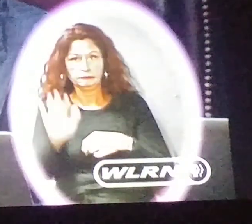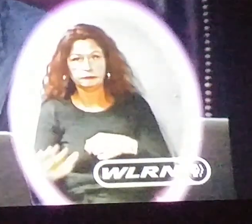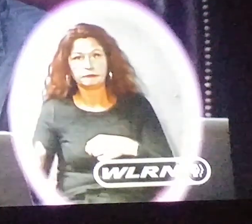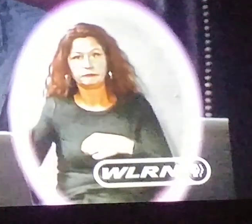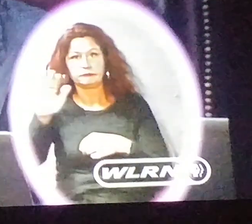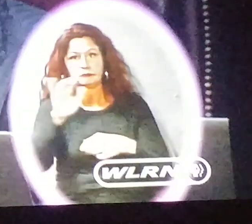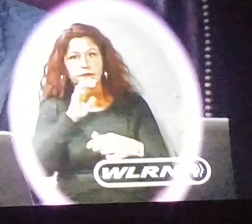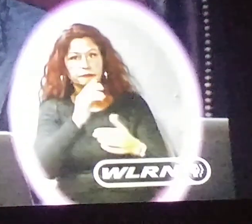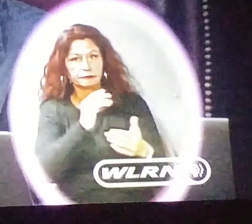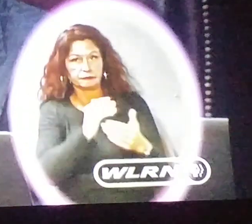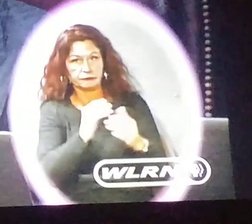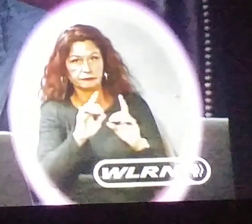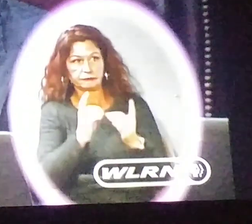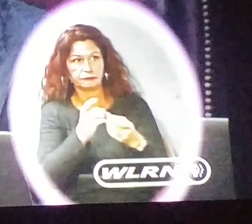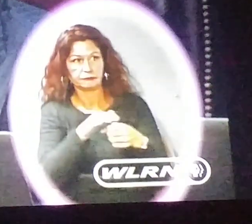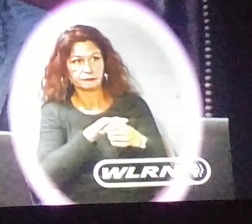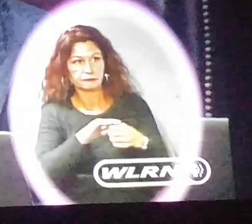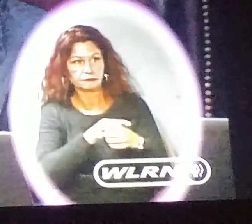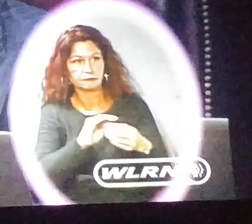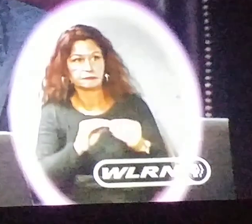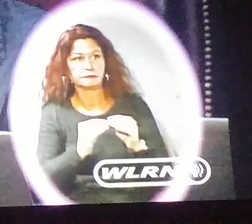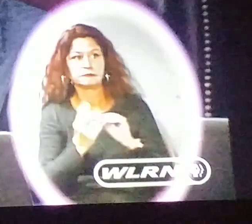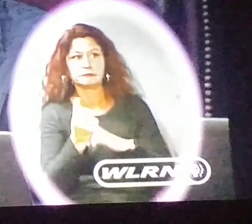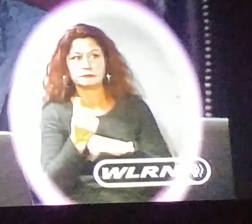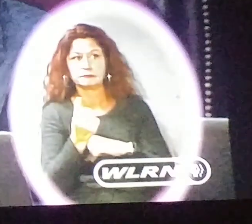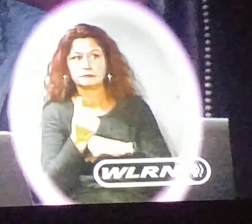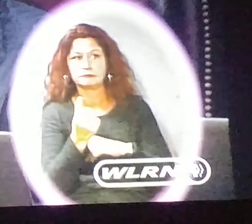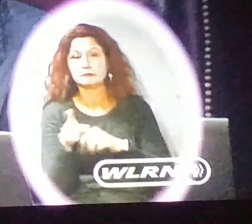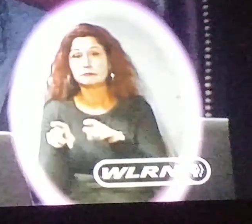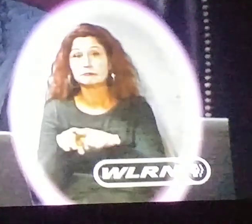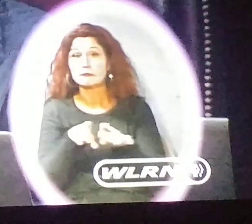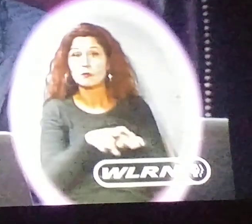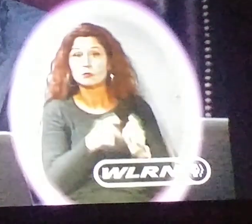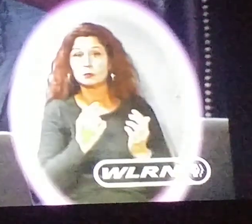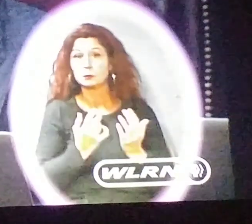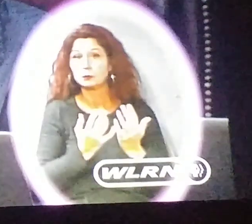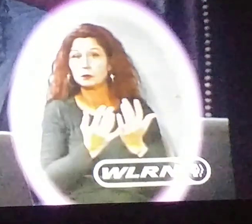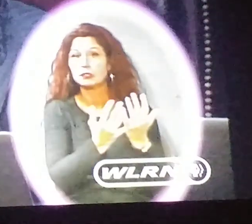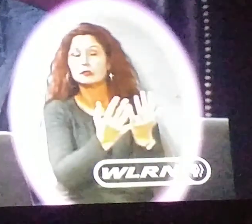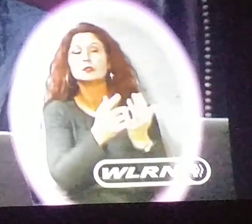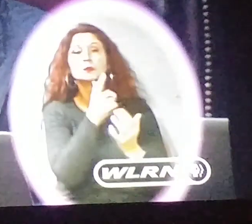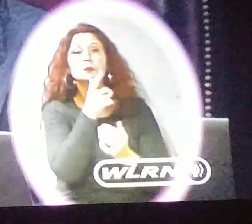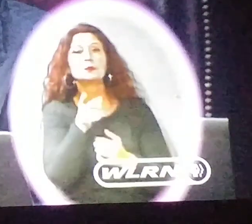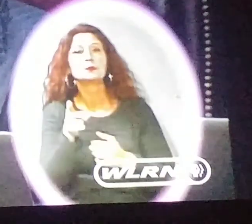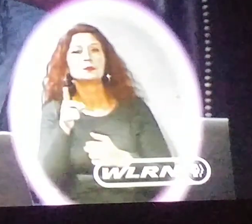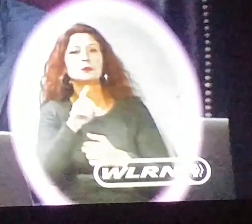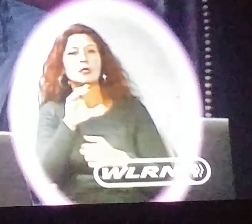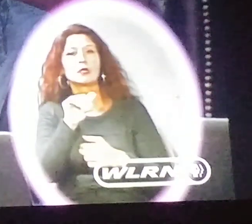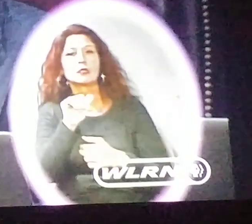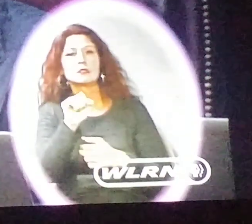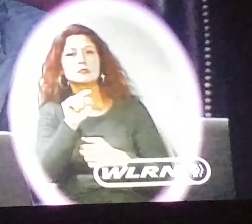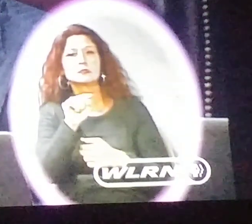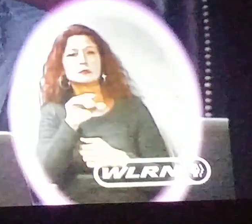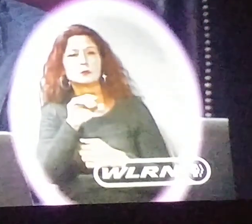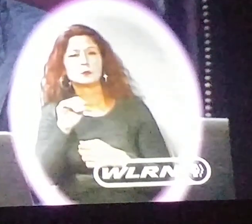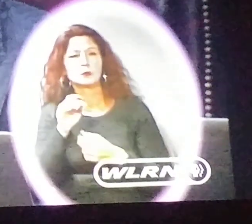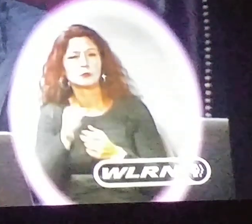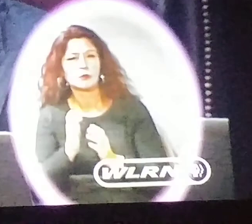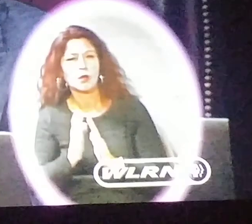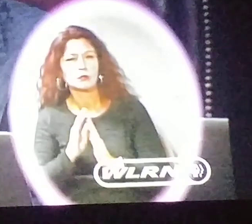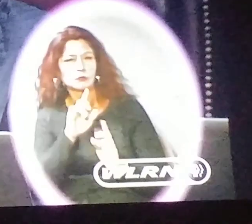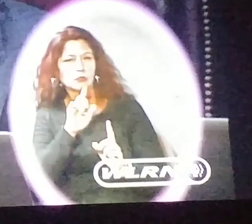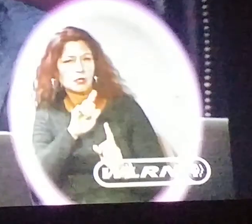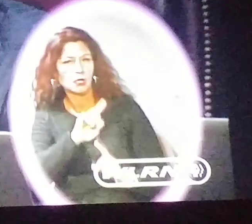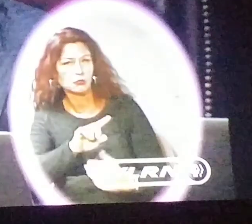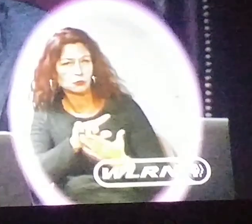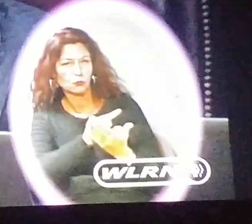to District 1. But also wait for the information that was asked by Ms. Castillo, by the attorney, but